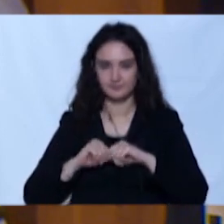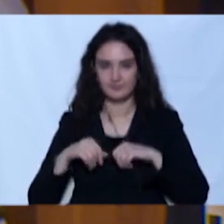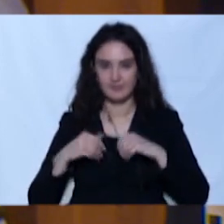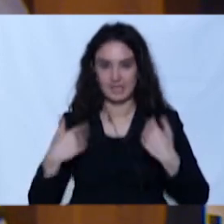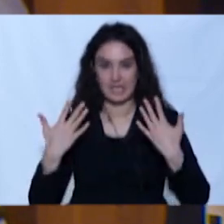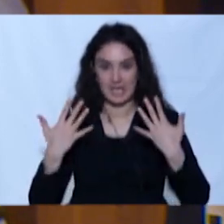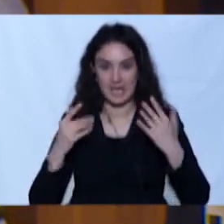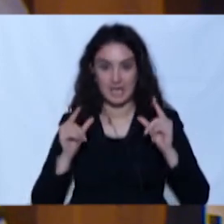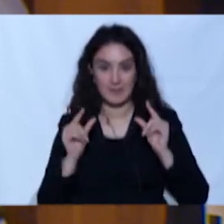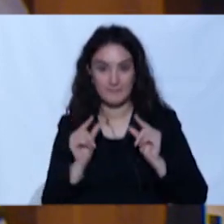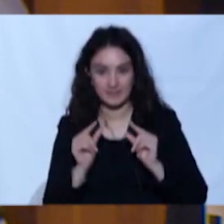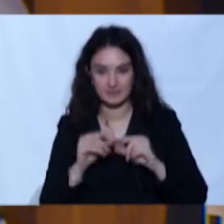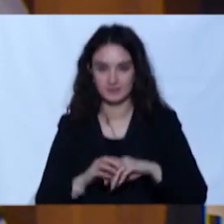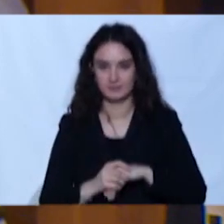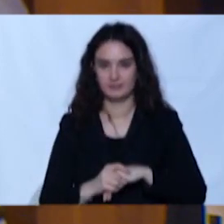hands.